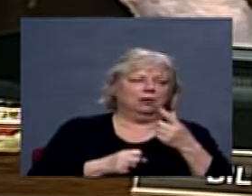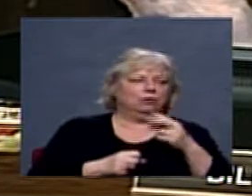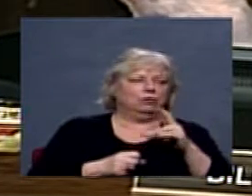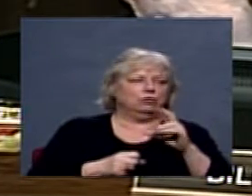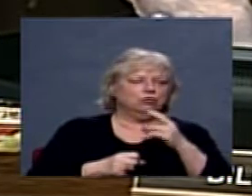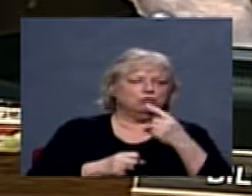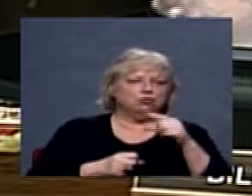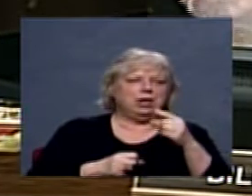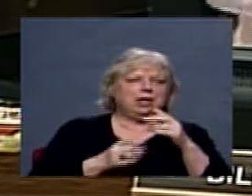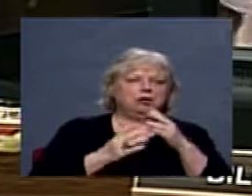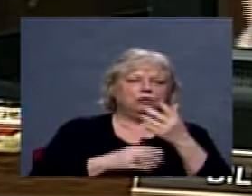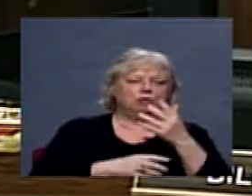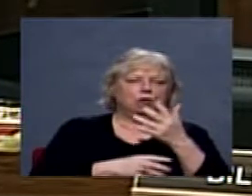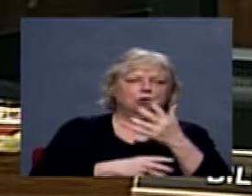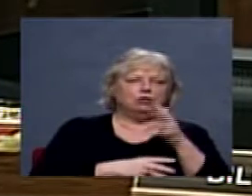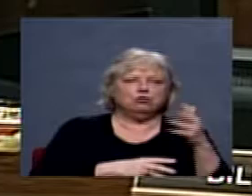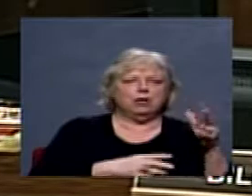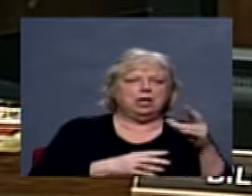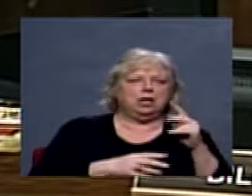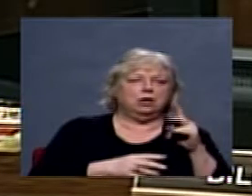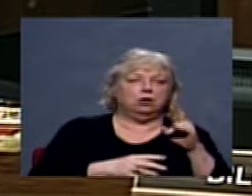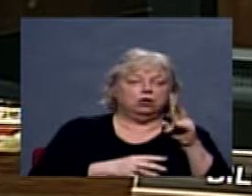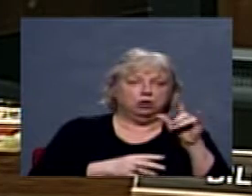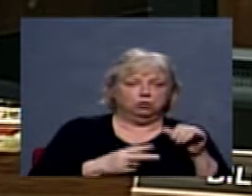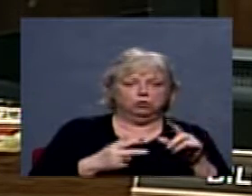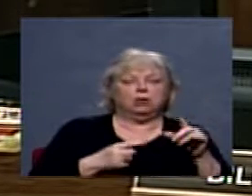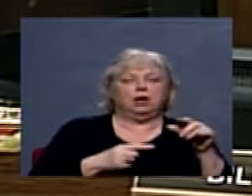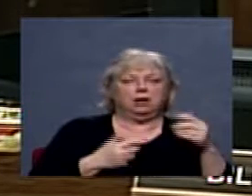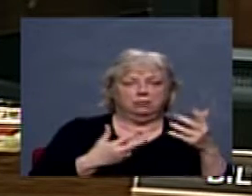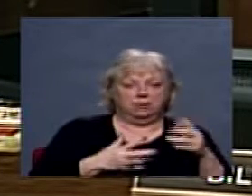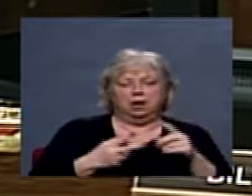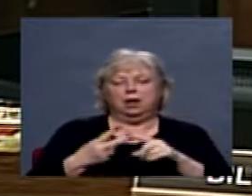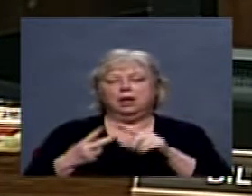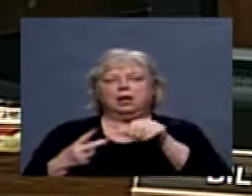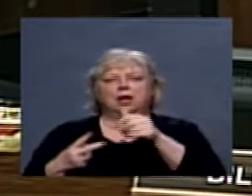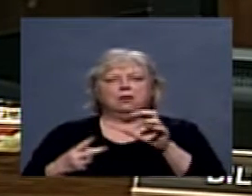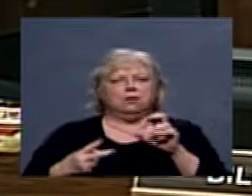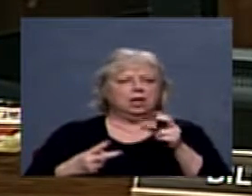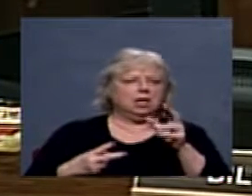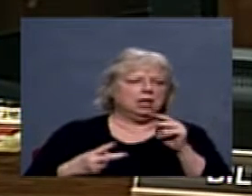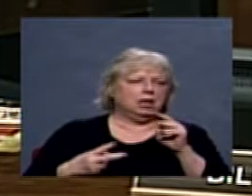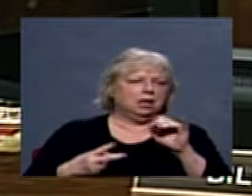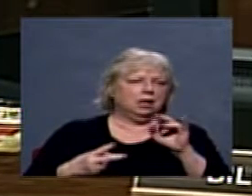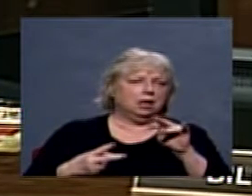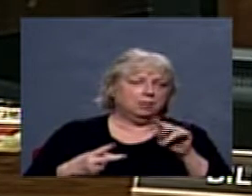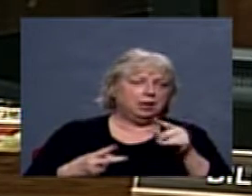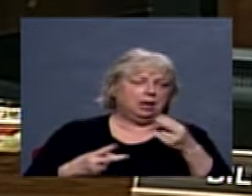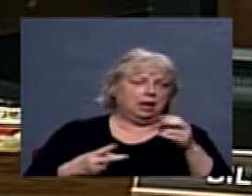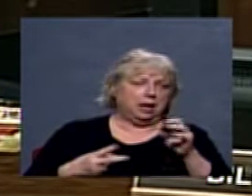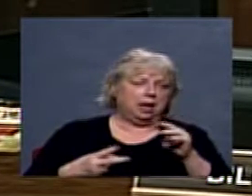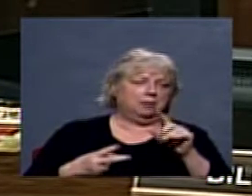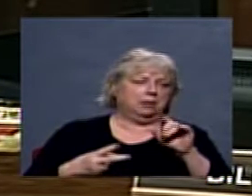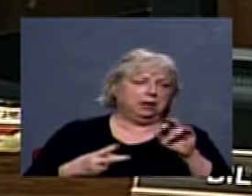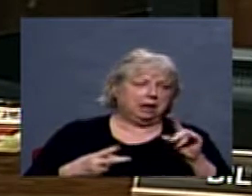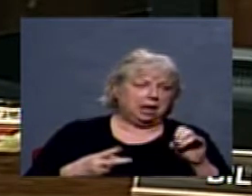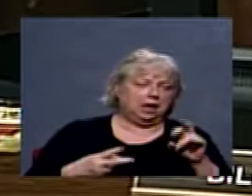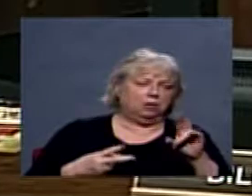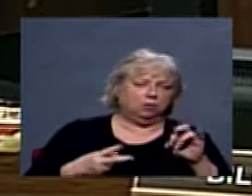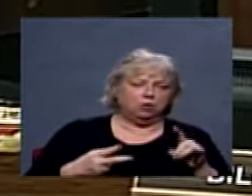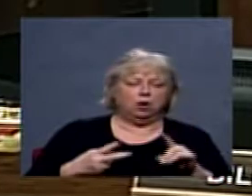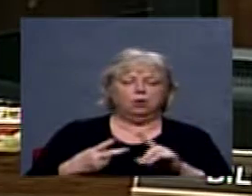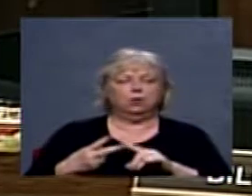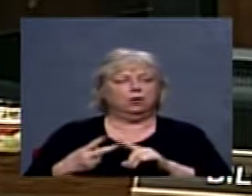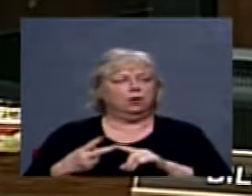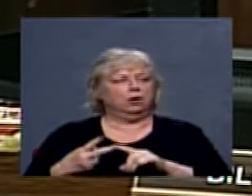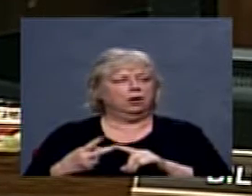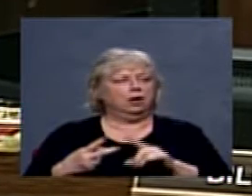Kroger's at Cunningham Lake Roads. It's accessed, I'm